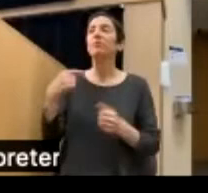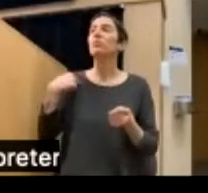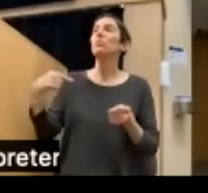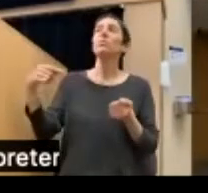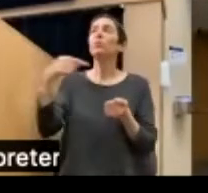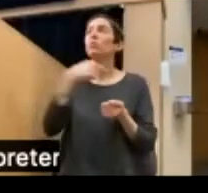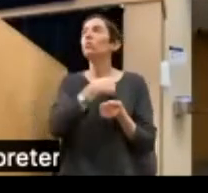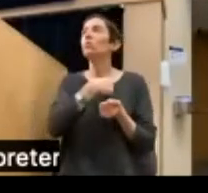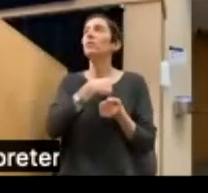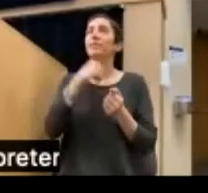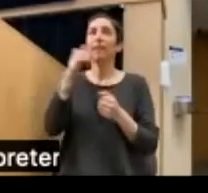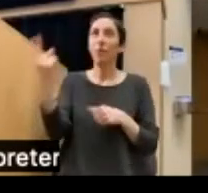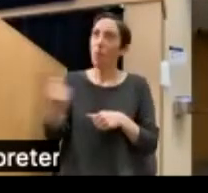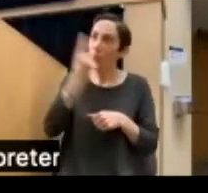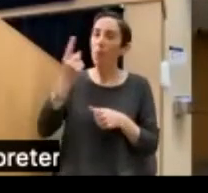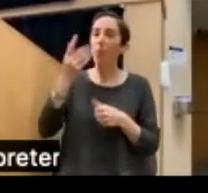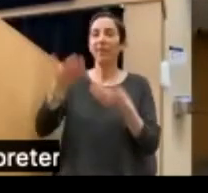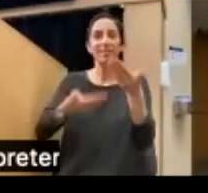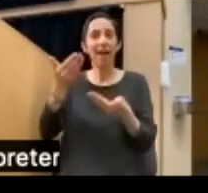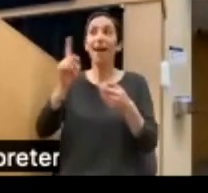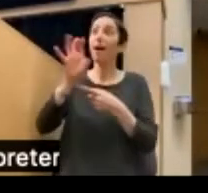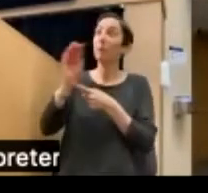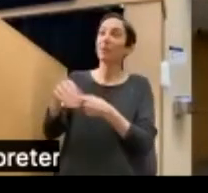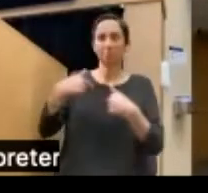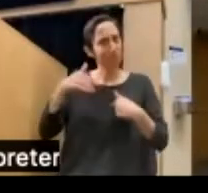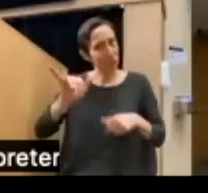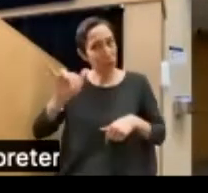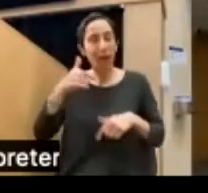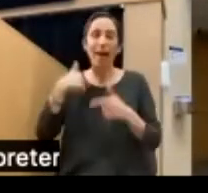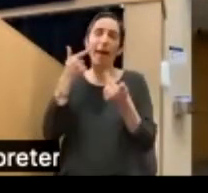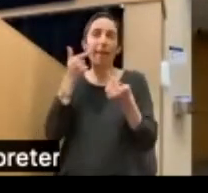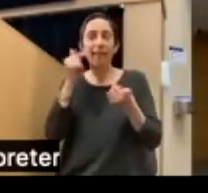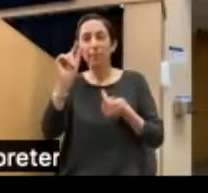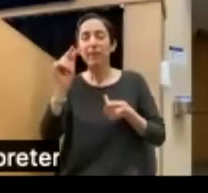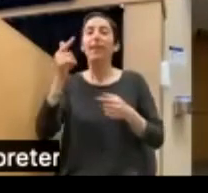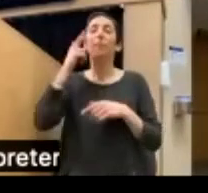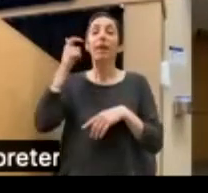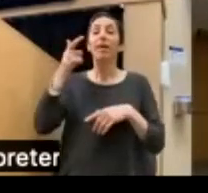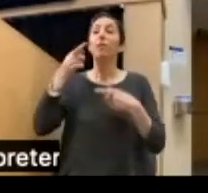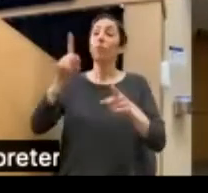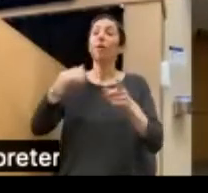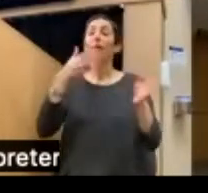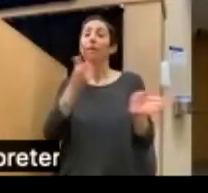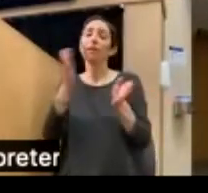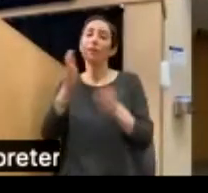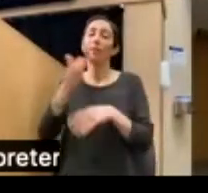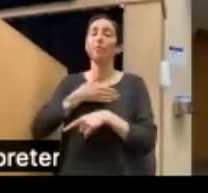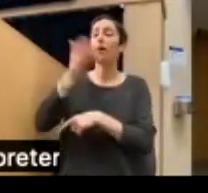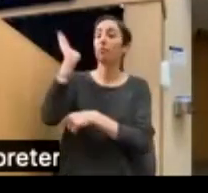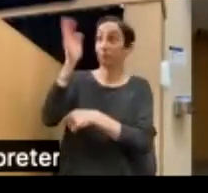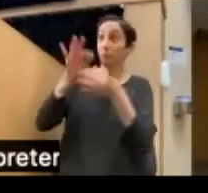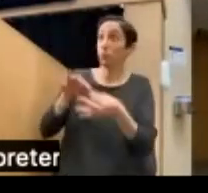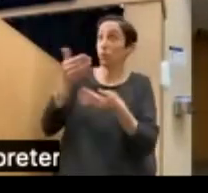are kind all the time, including myself. And I have to laugh because as I was preparing this presentation on